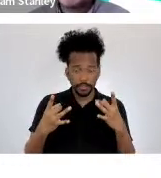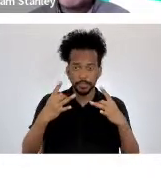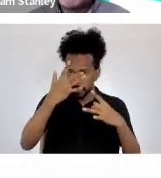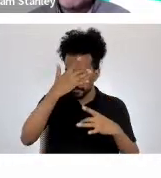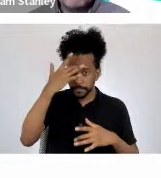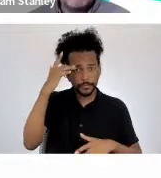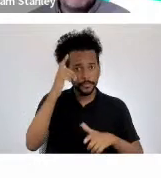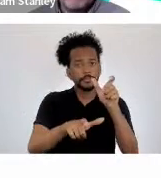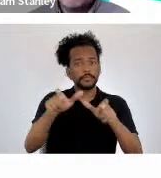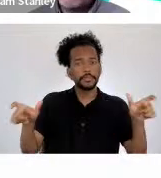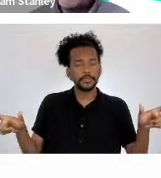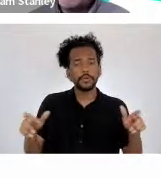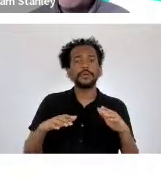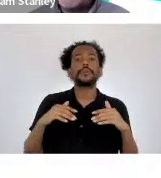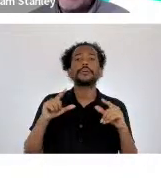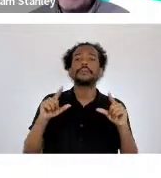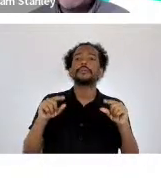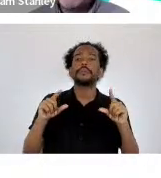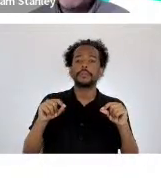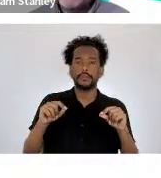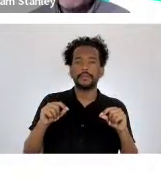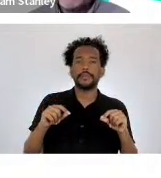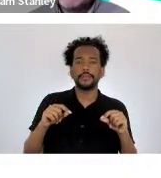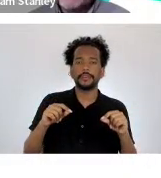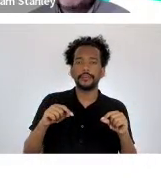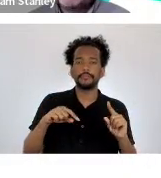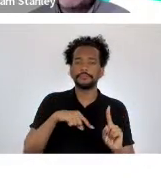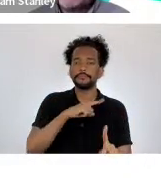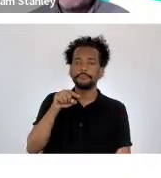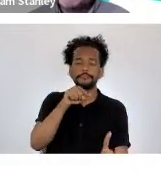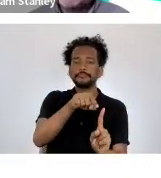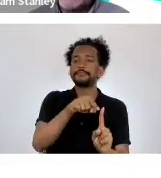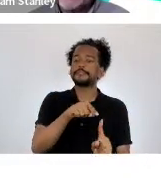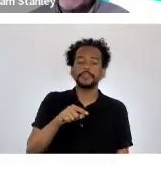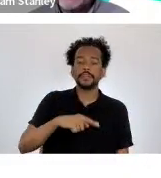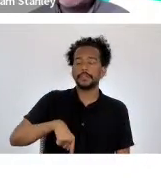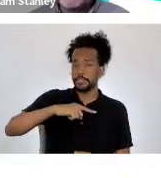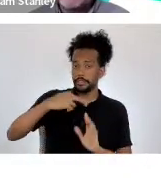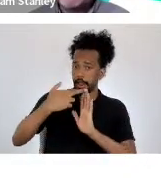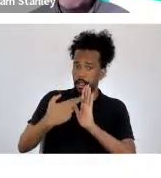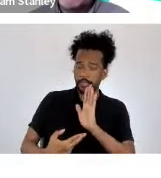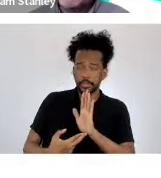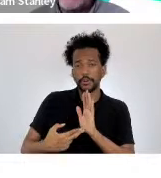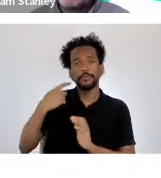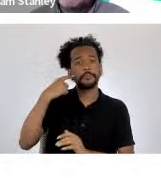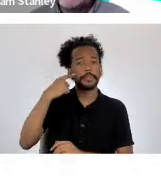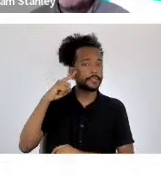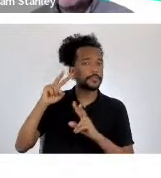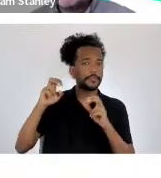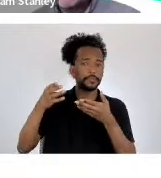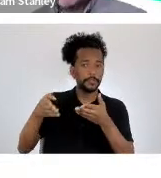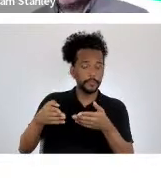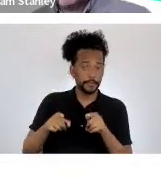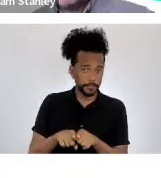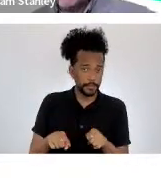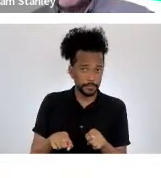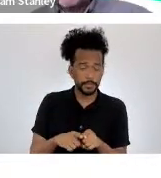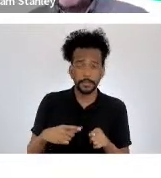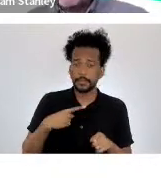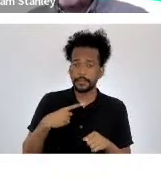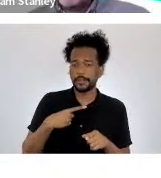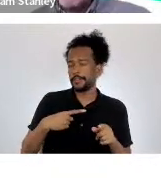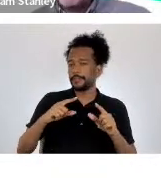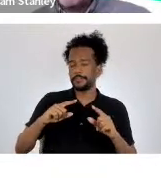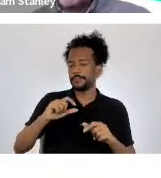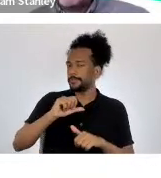aimed, and our report just does that. It captures the changes that AI is bringing to English language teaching and seeks to